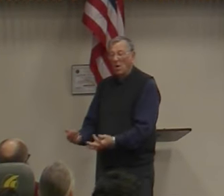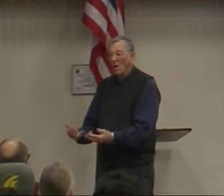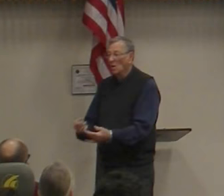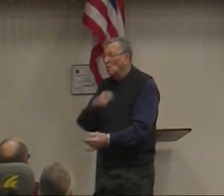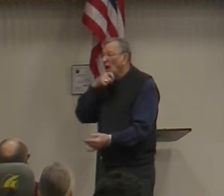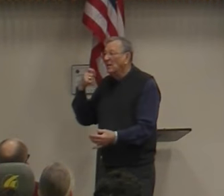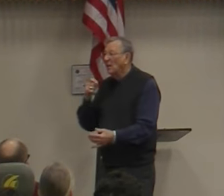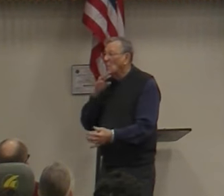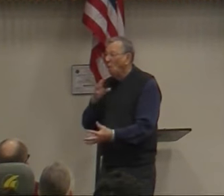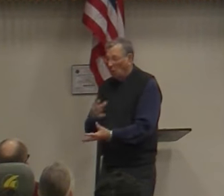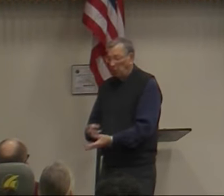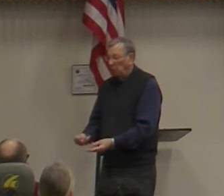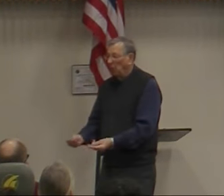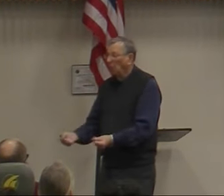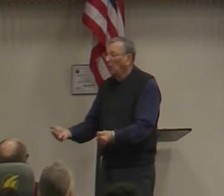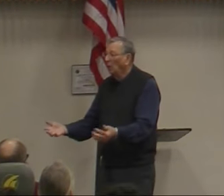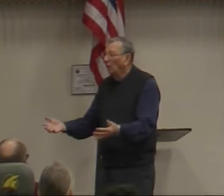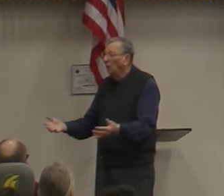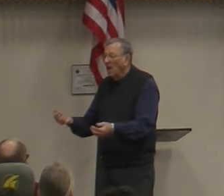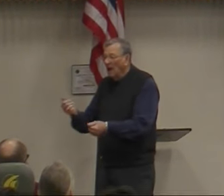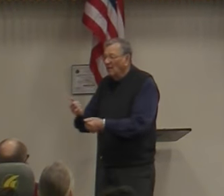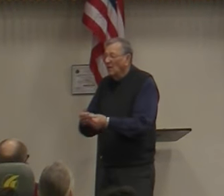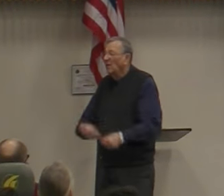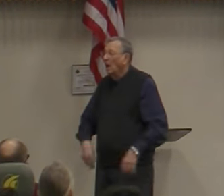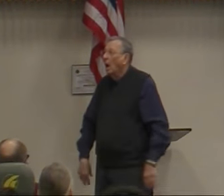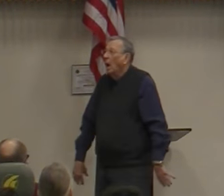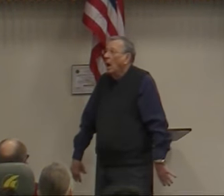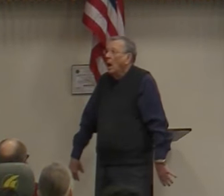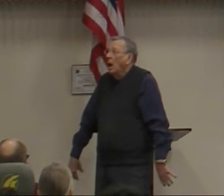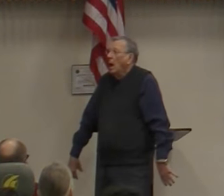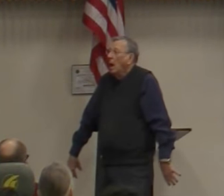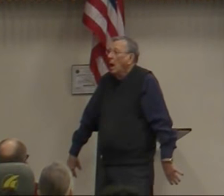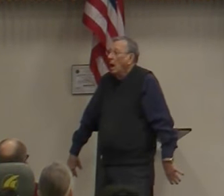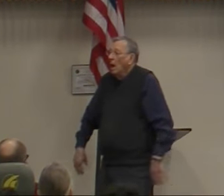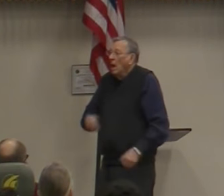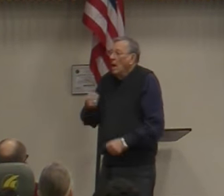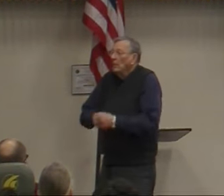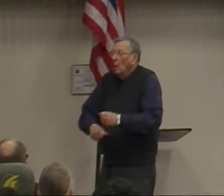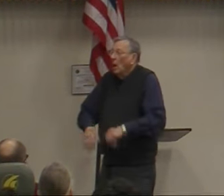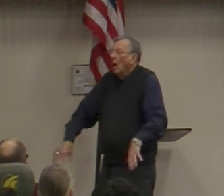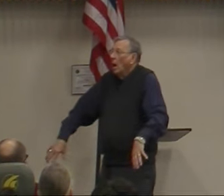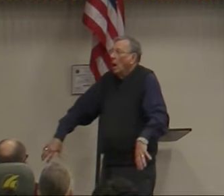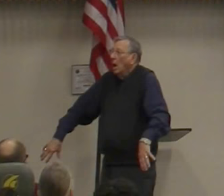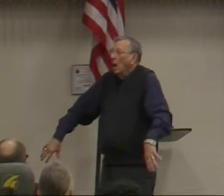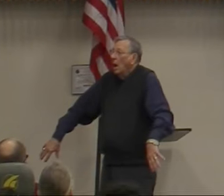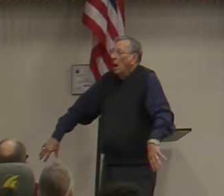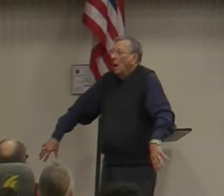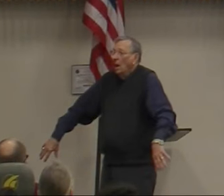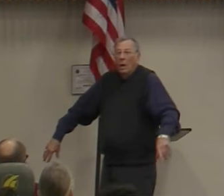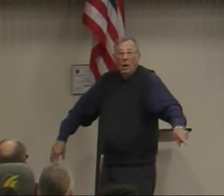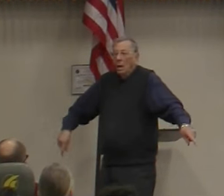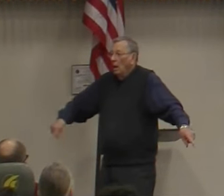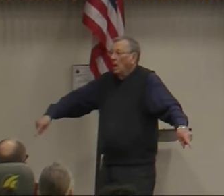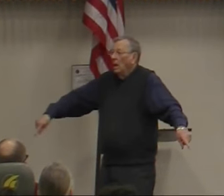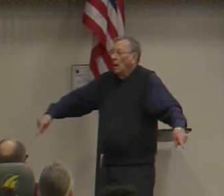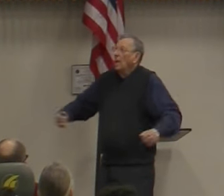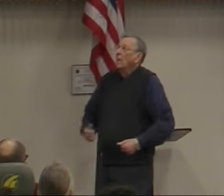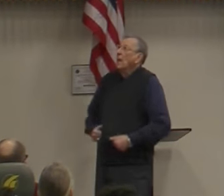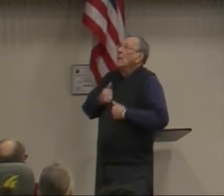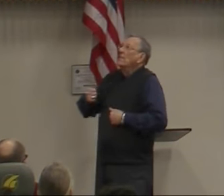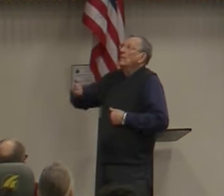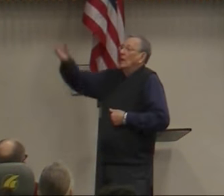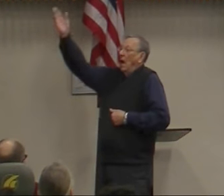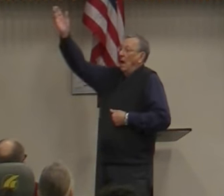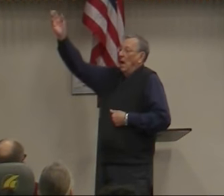Dries up the water. Everyone there had no problem realizing that a living God had